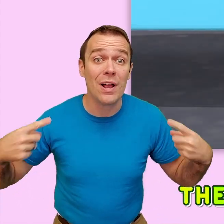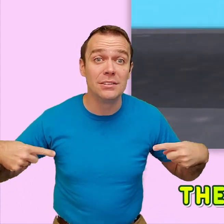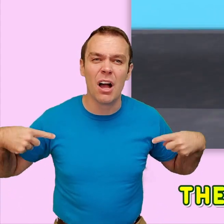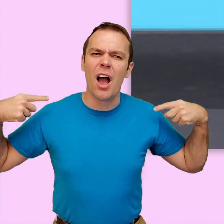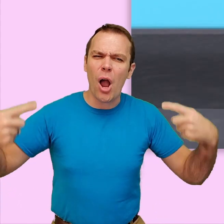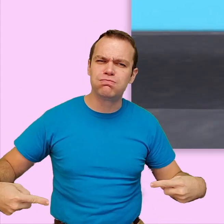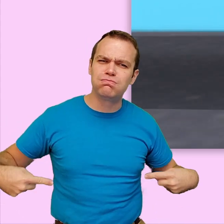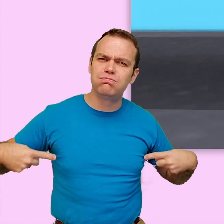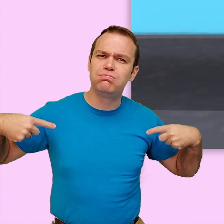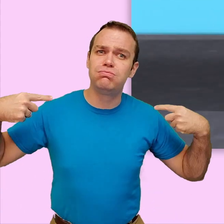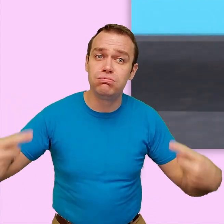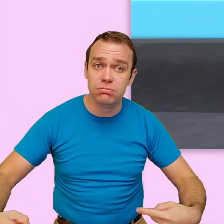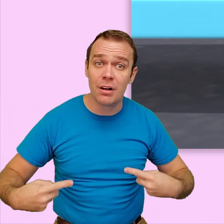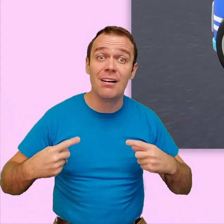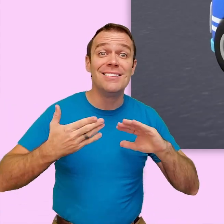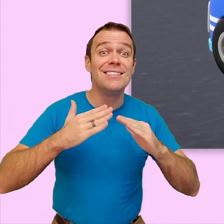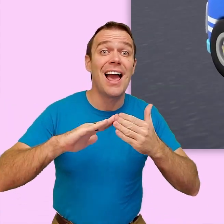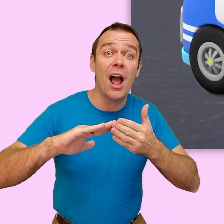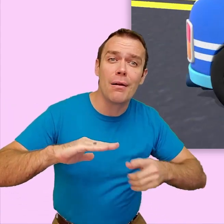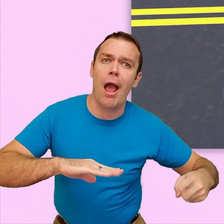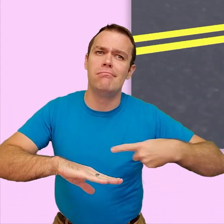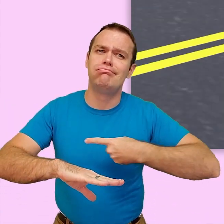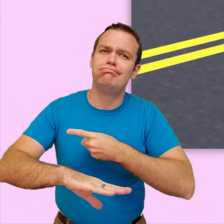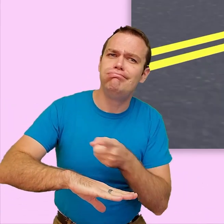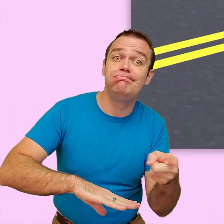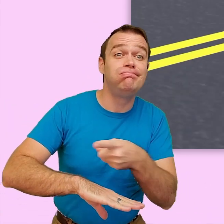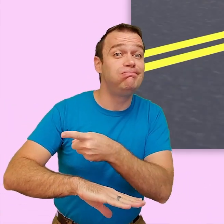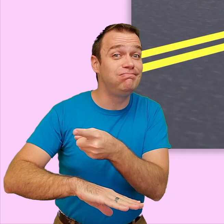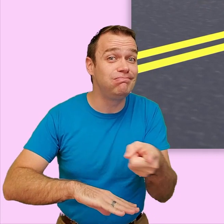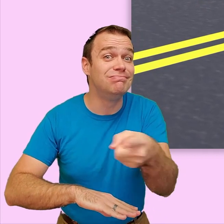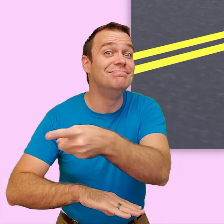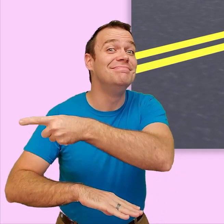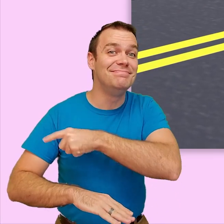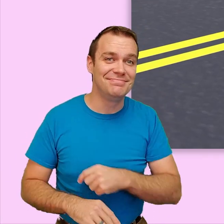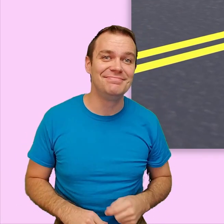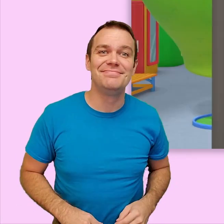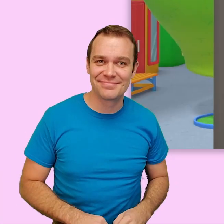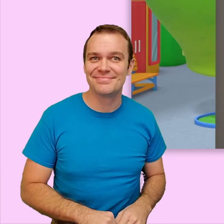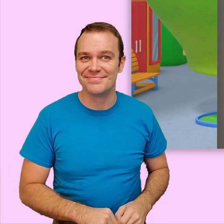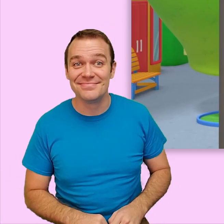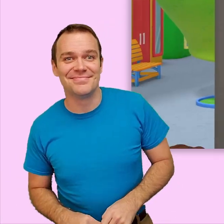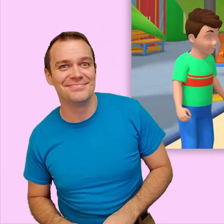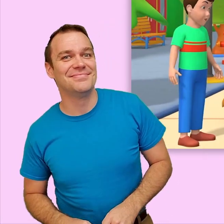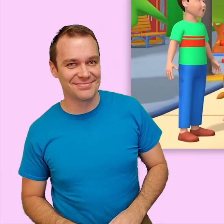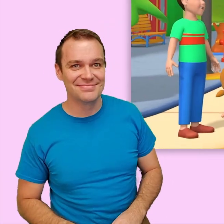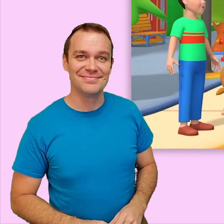police car go round and round, all through the town.